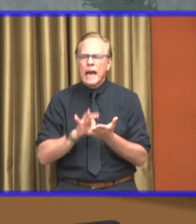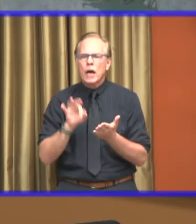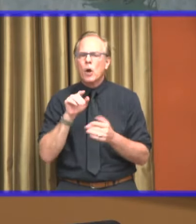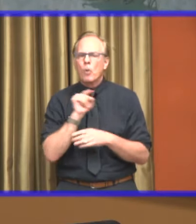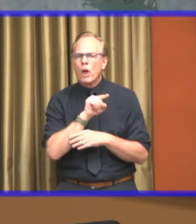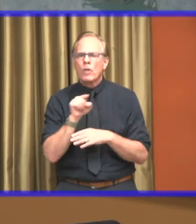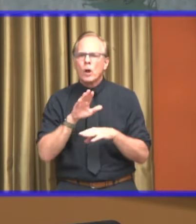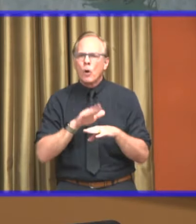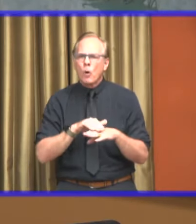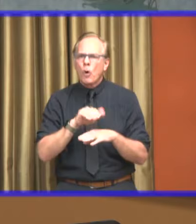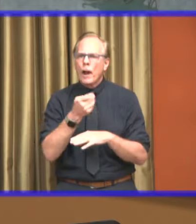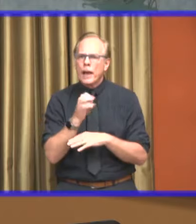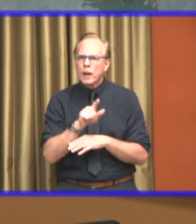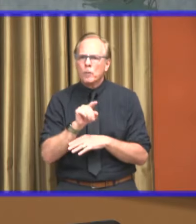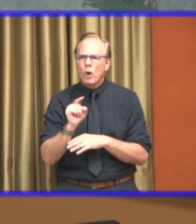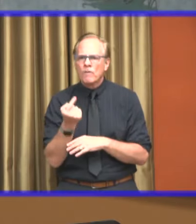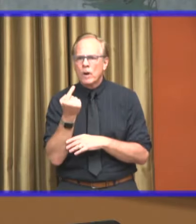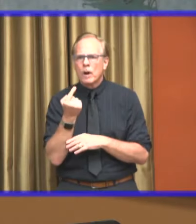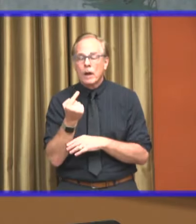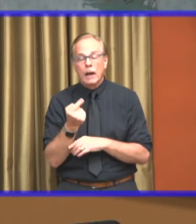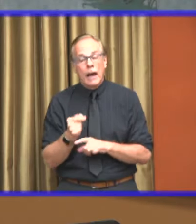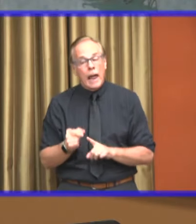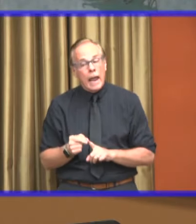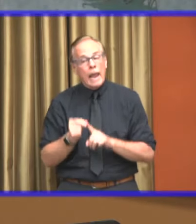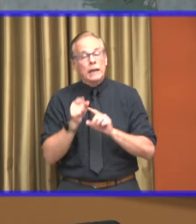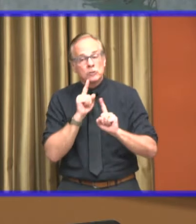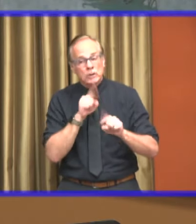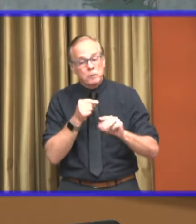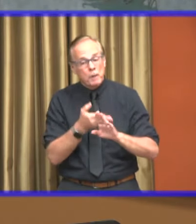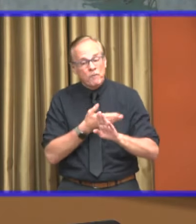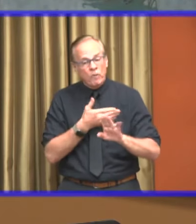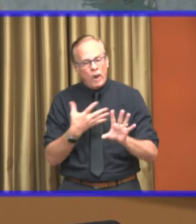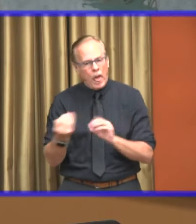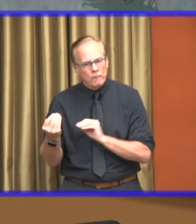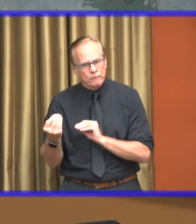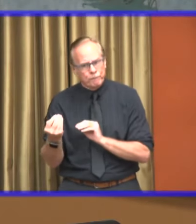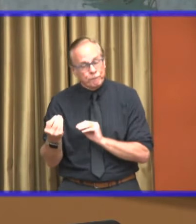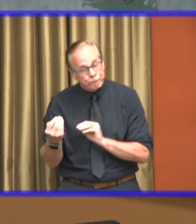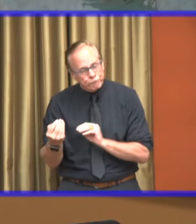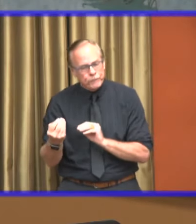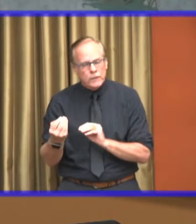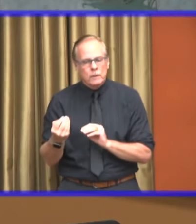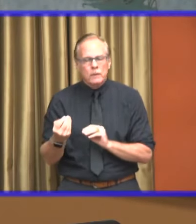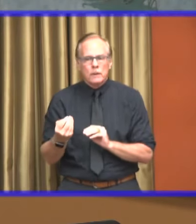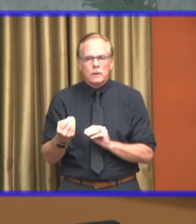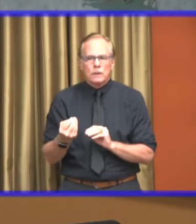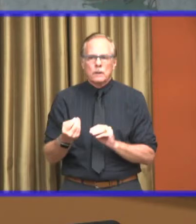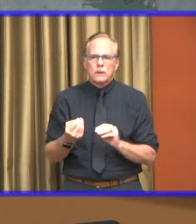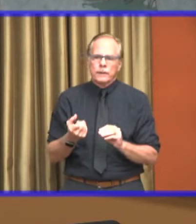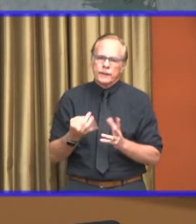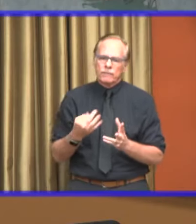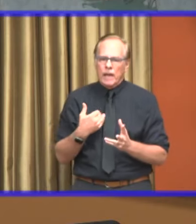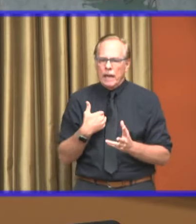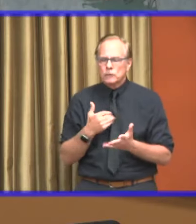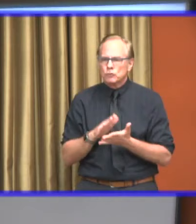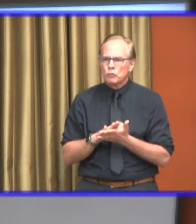1st, unless they had responded already, and they had before they had school cessation.